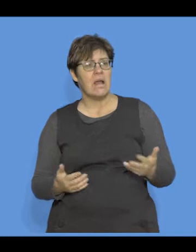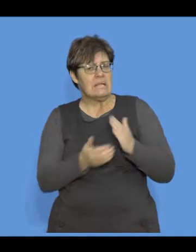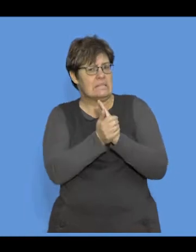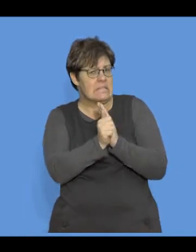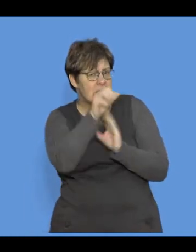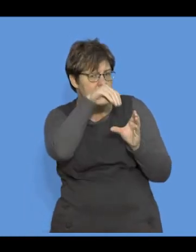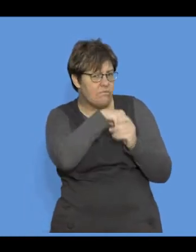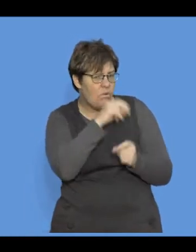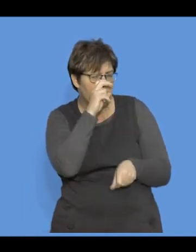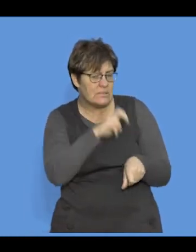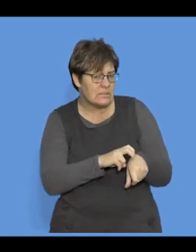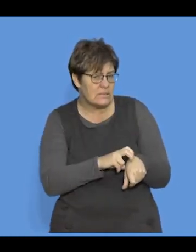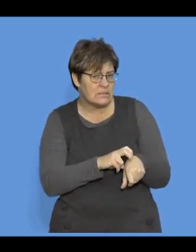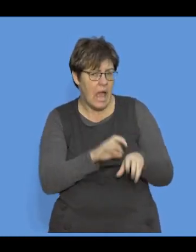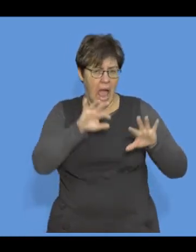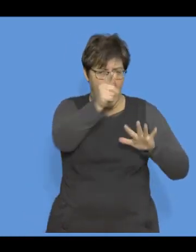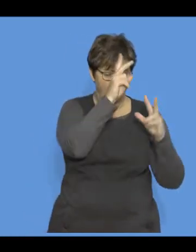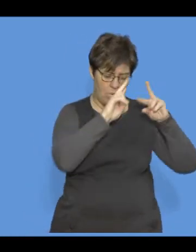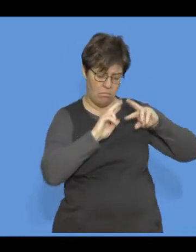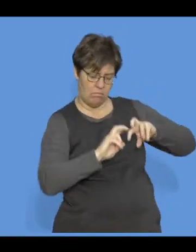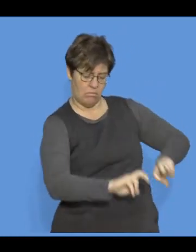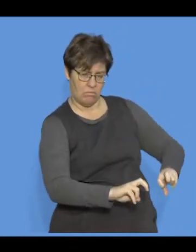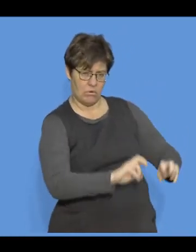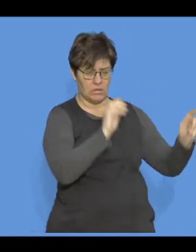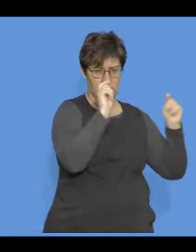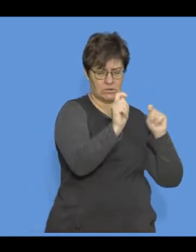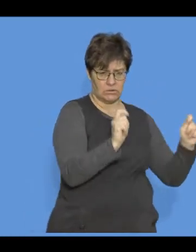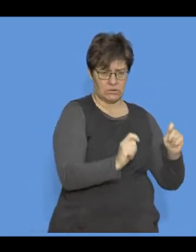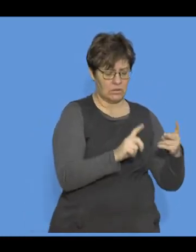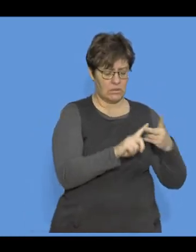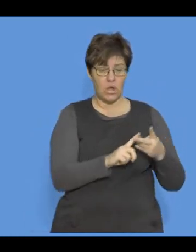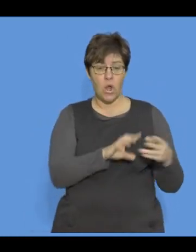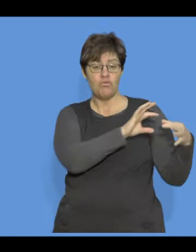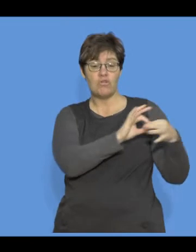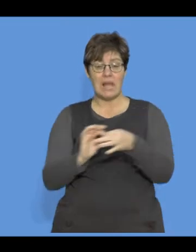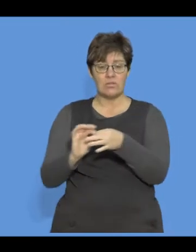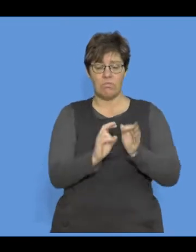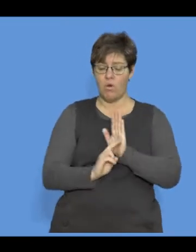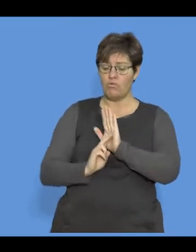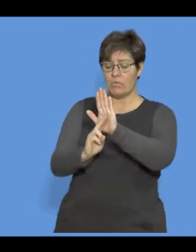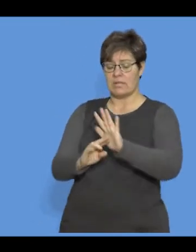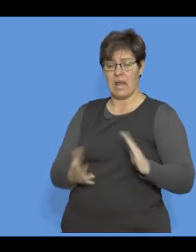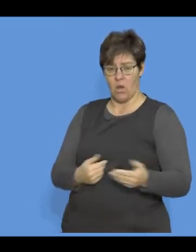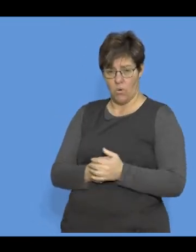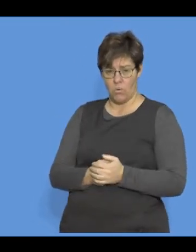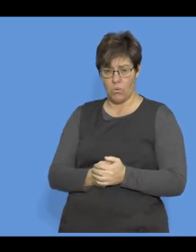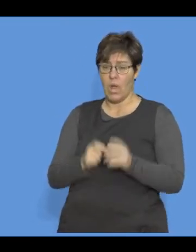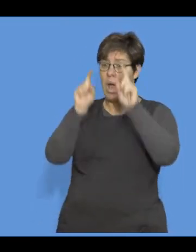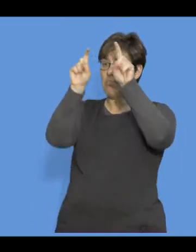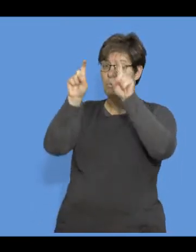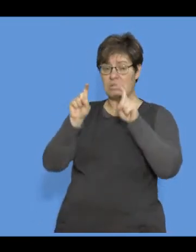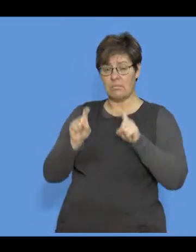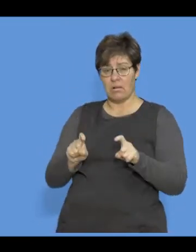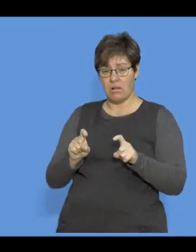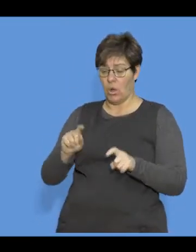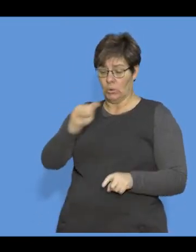the design of investigations, representing relationships, application of principles to